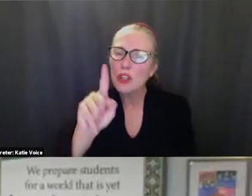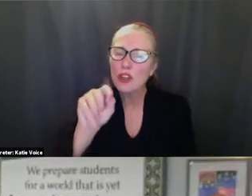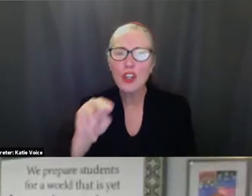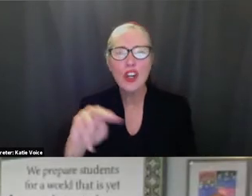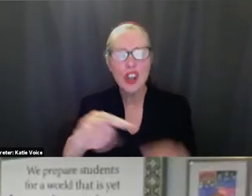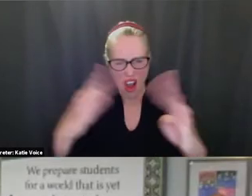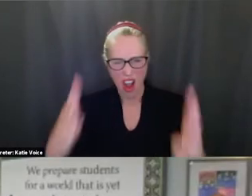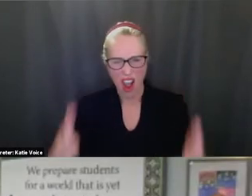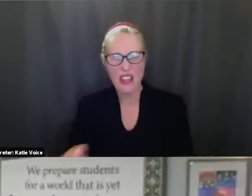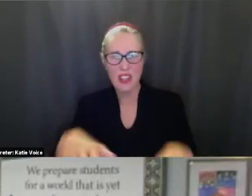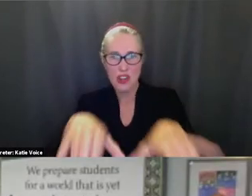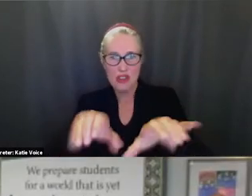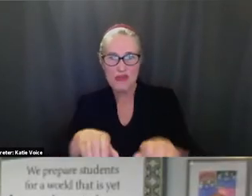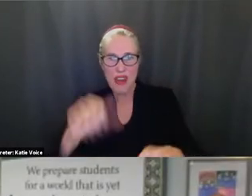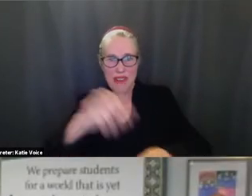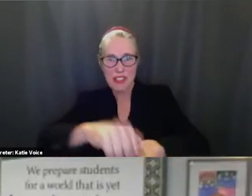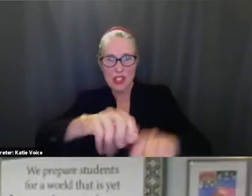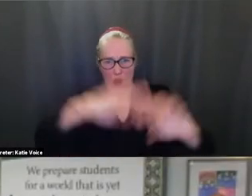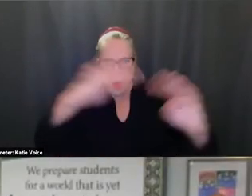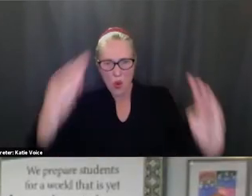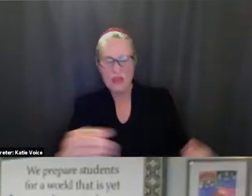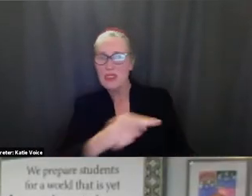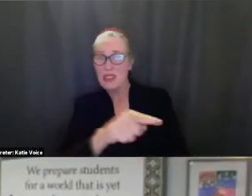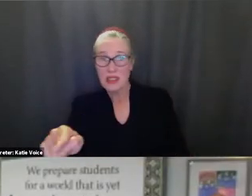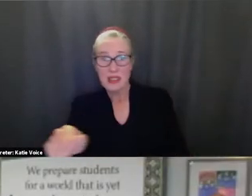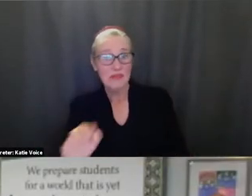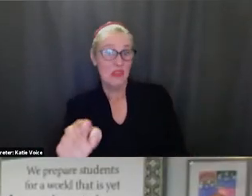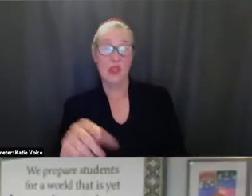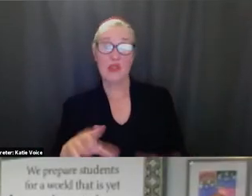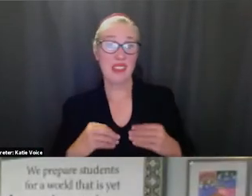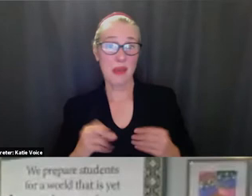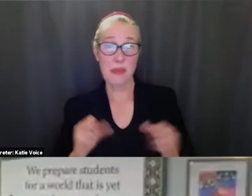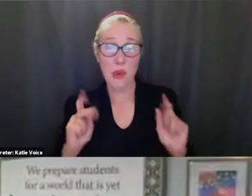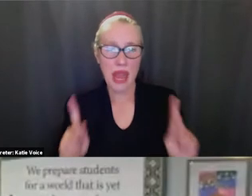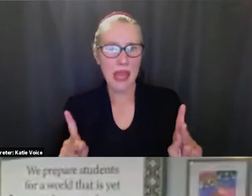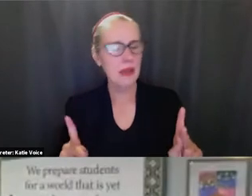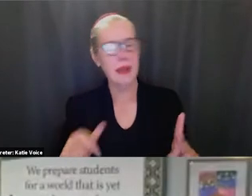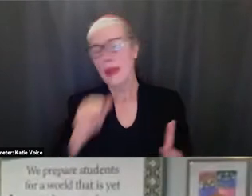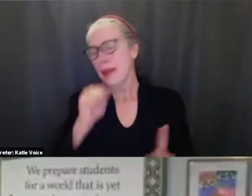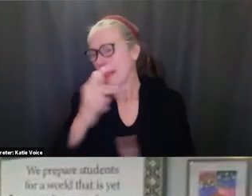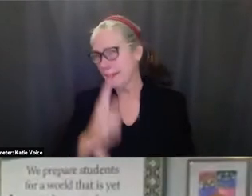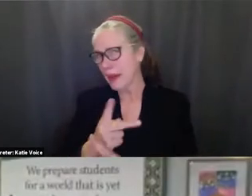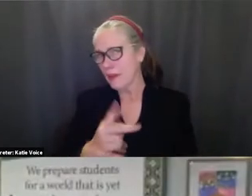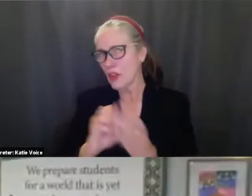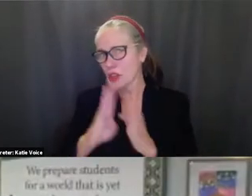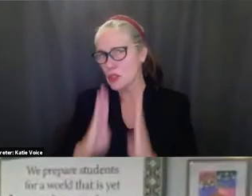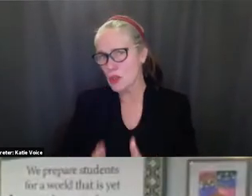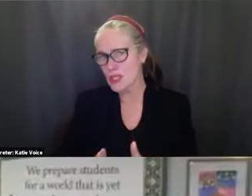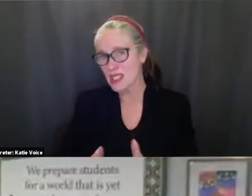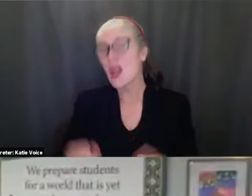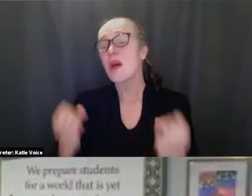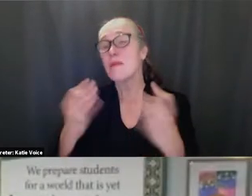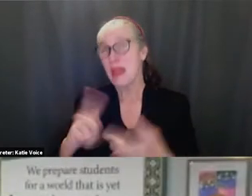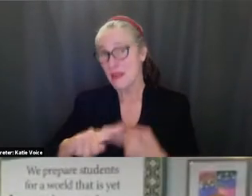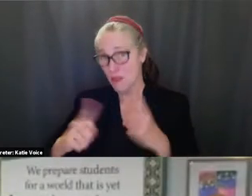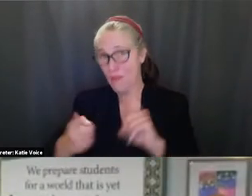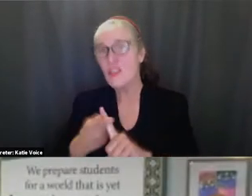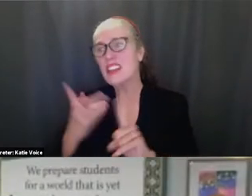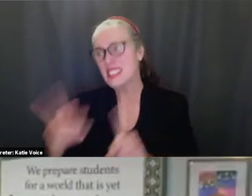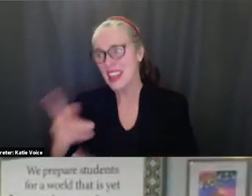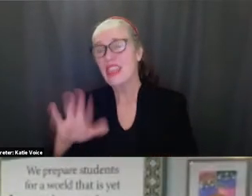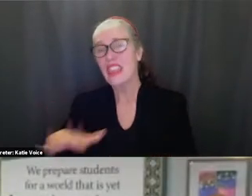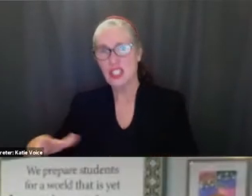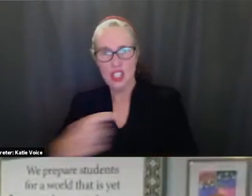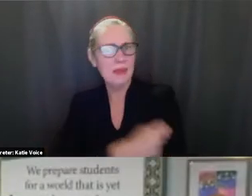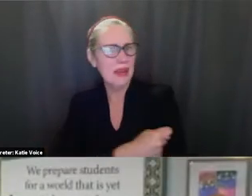this this is not caring for our students we have many friends who have gotten their children vaccinated and we